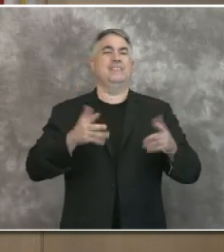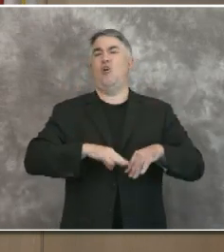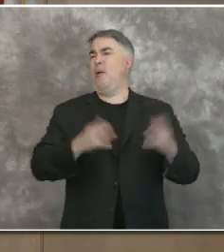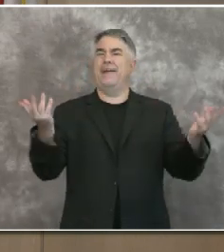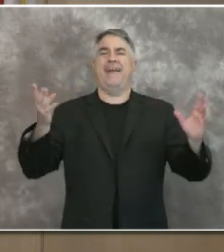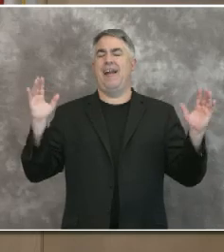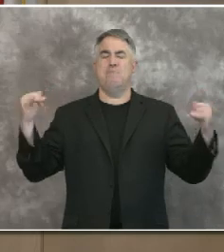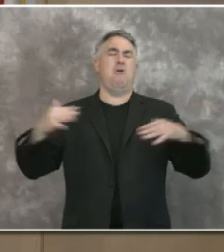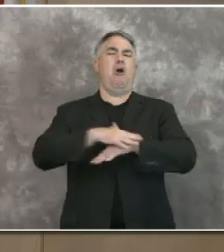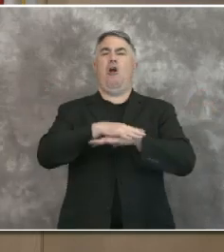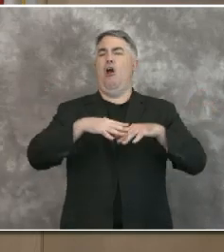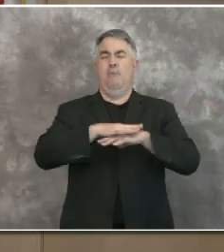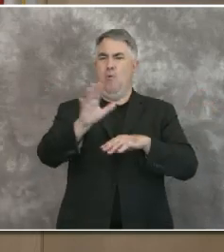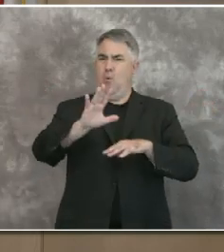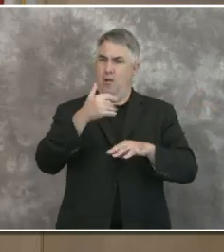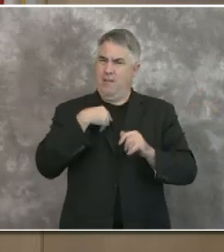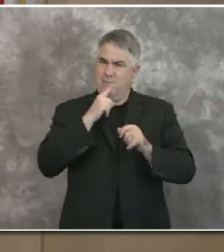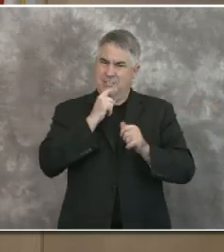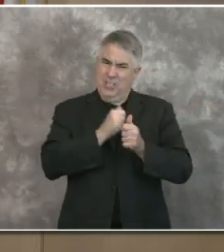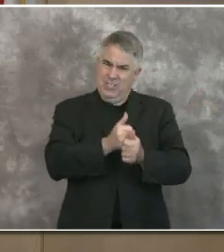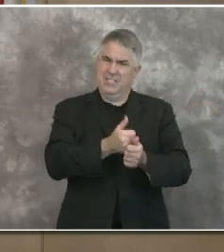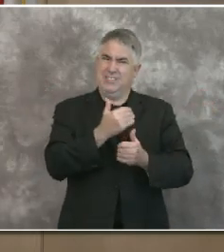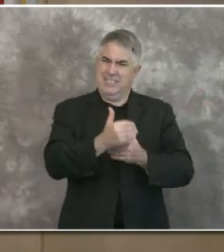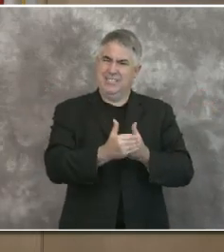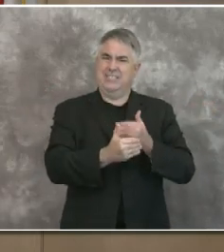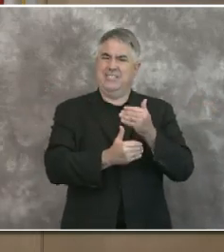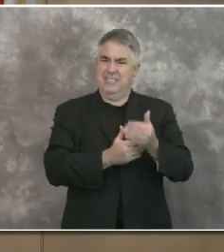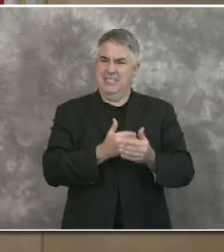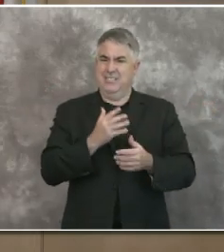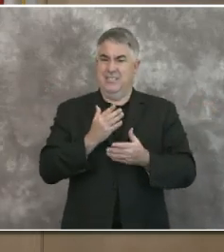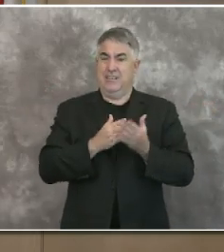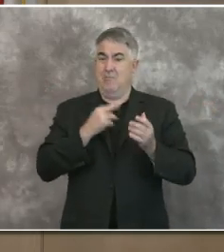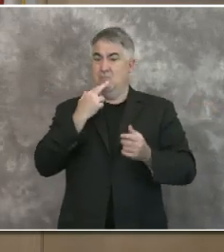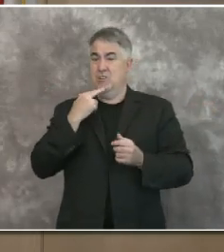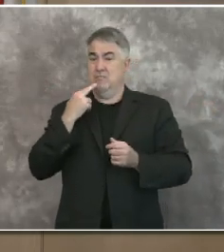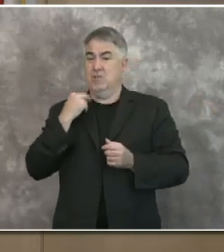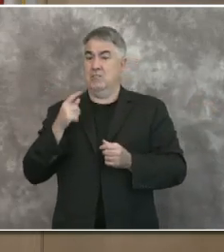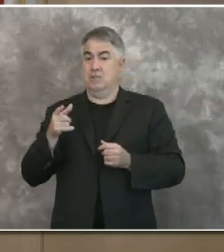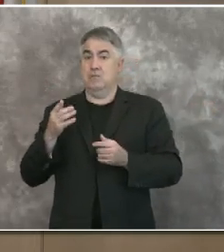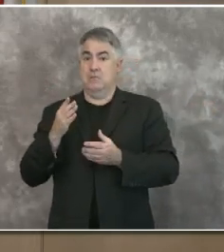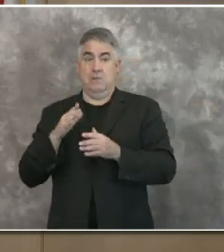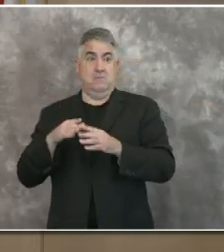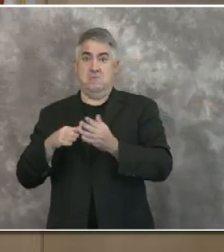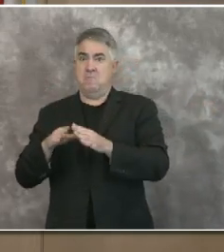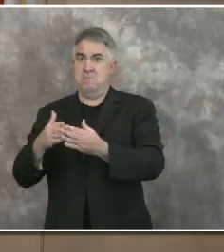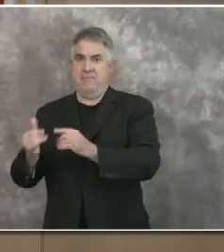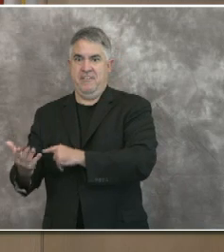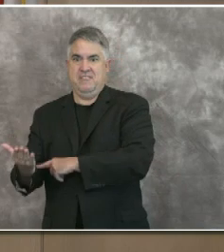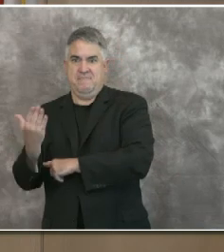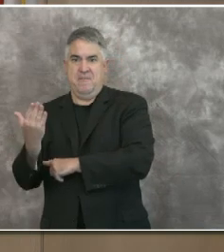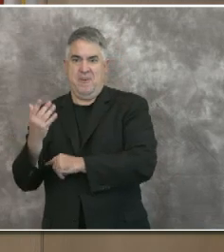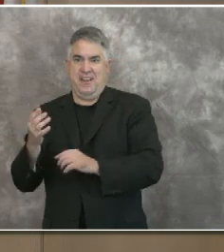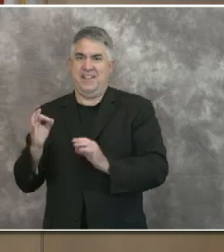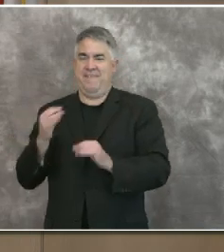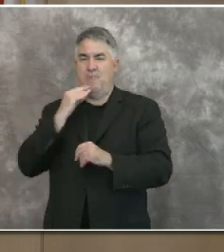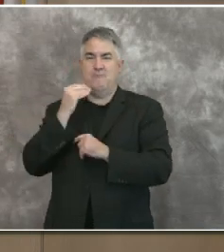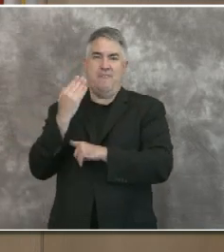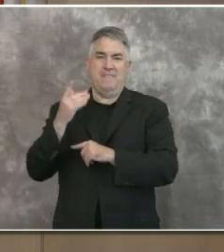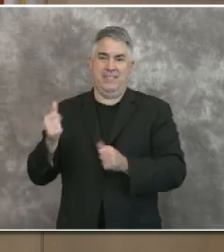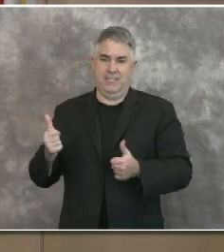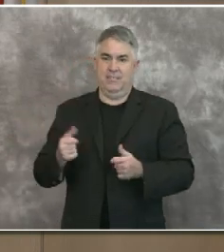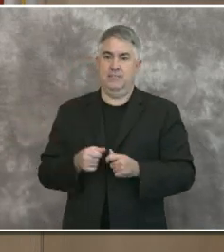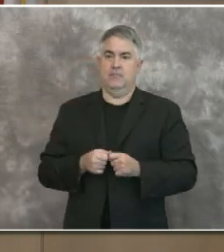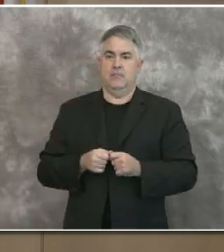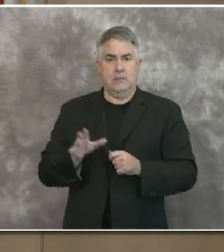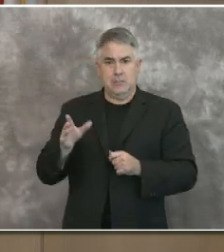out to restaurants. Some restaurants opened up this morning for breakfast, this afternoon. Others are taking their time. You'll see